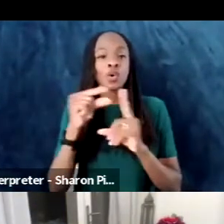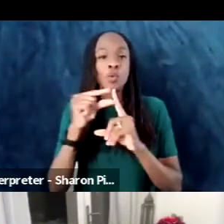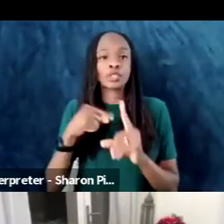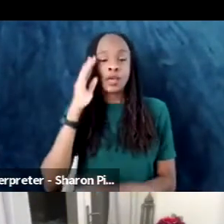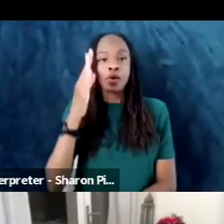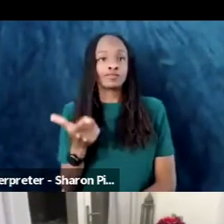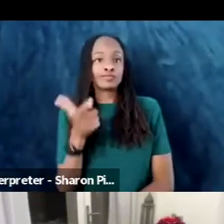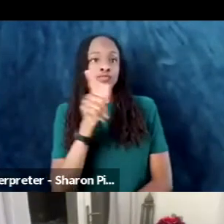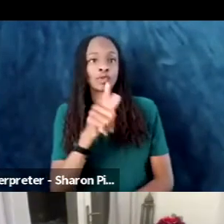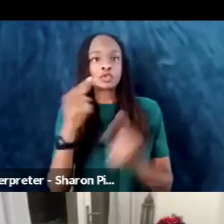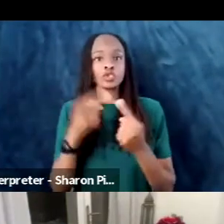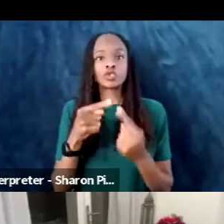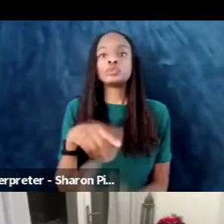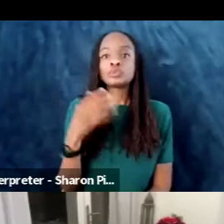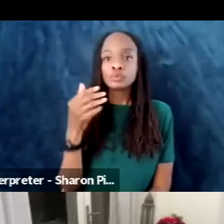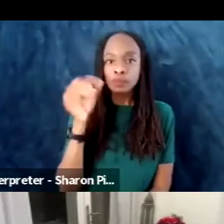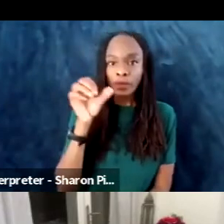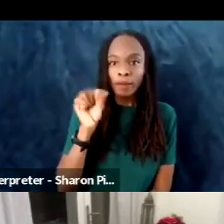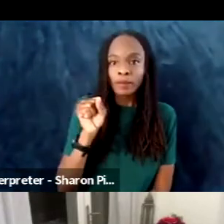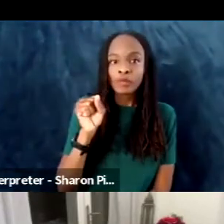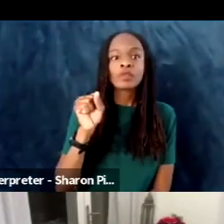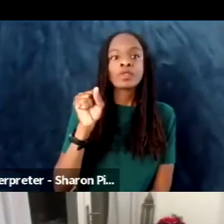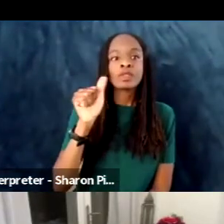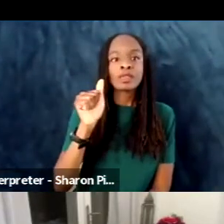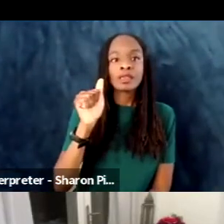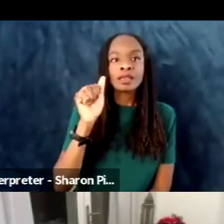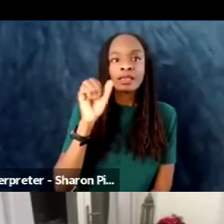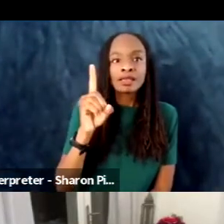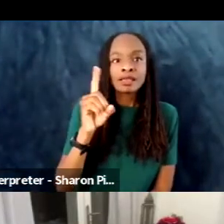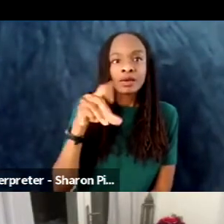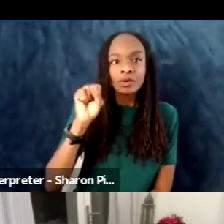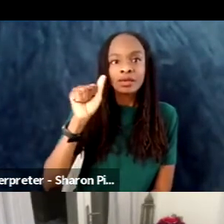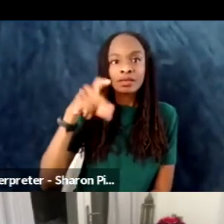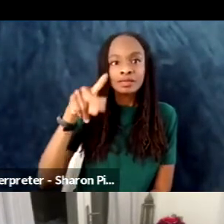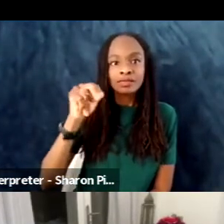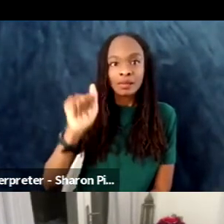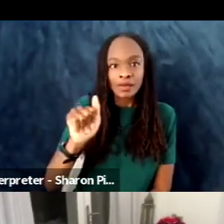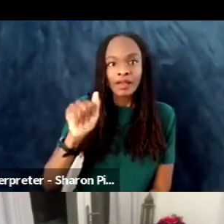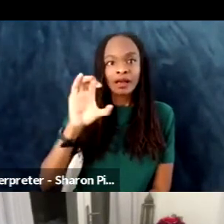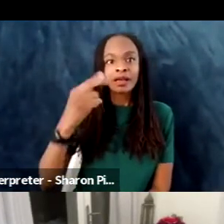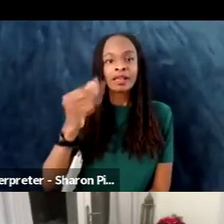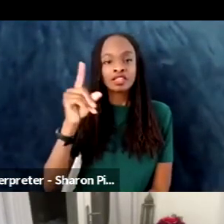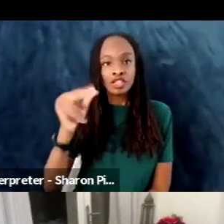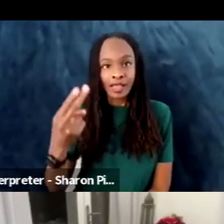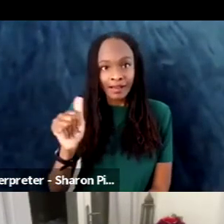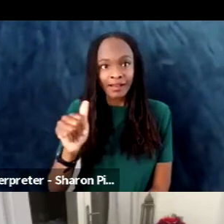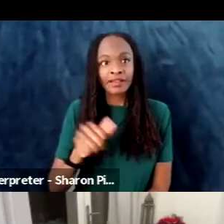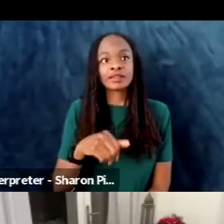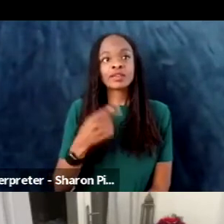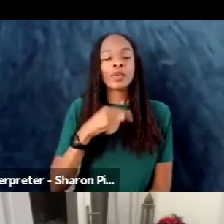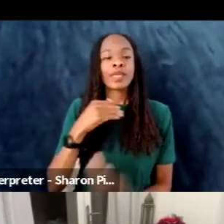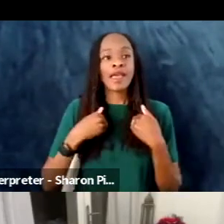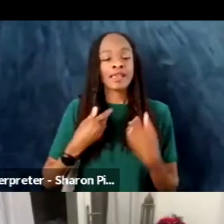to Sepno Charda at Google. And, we've had the privilege of